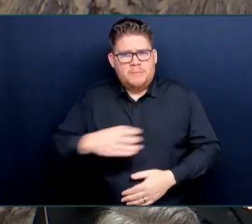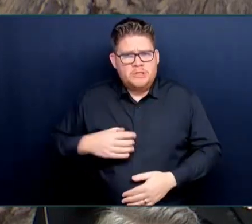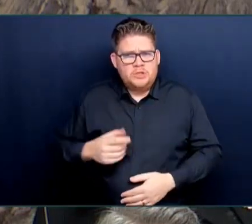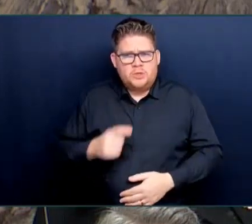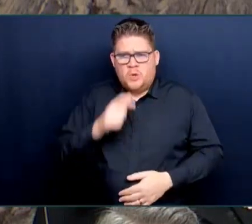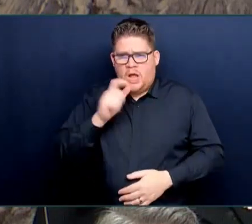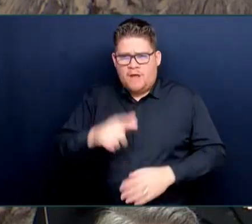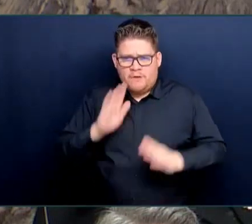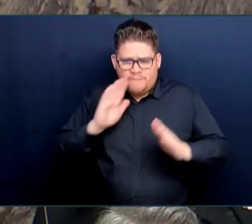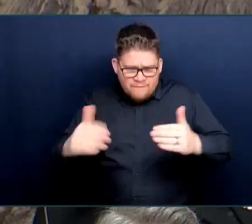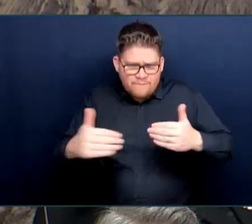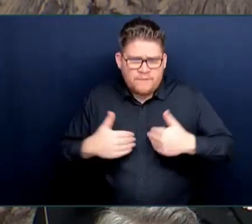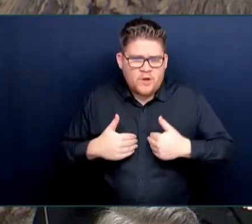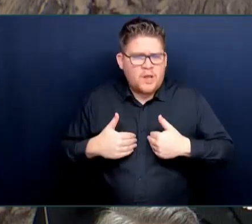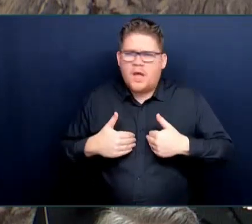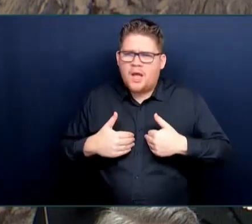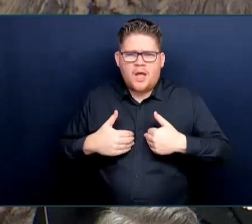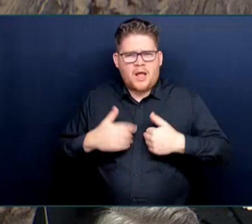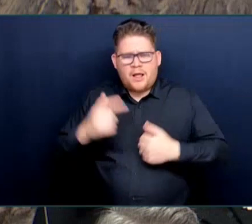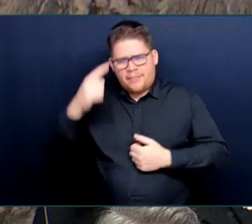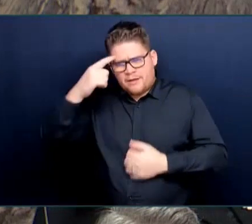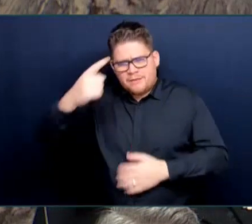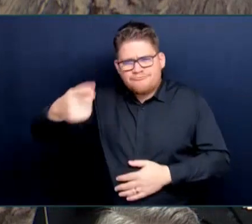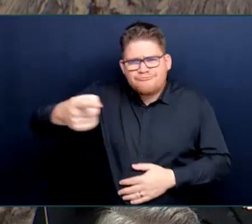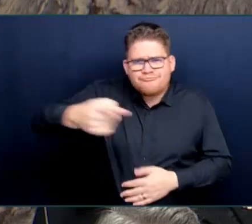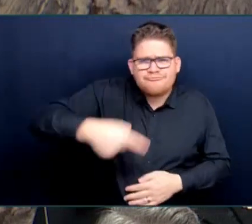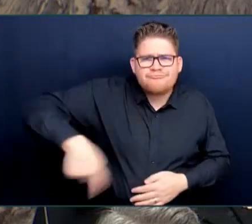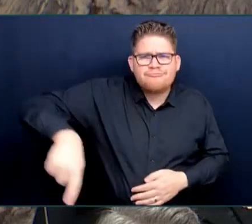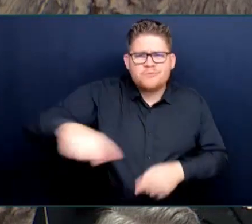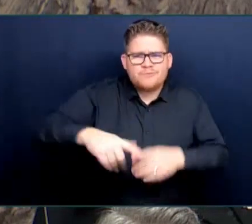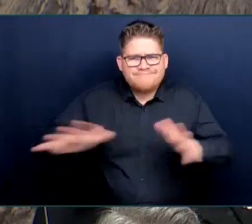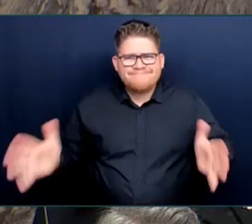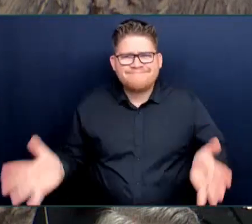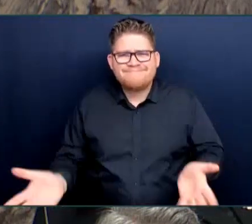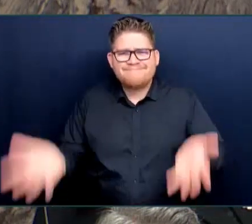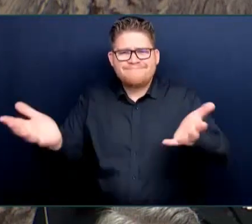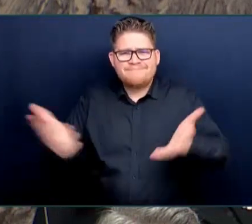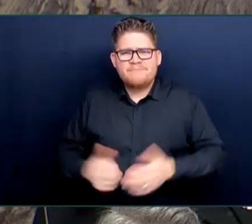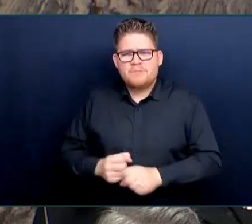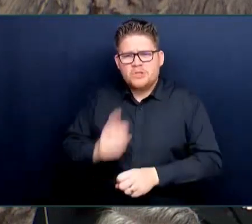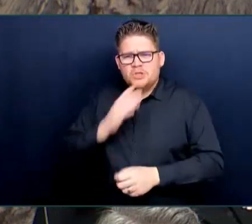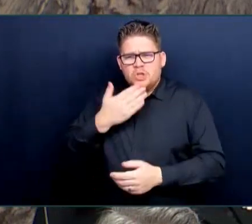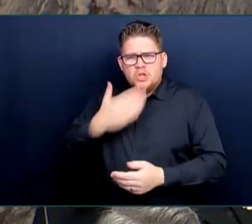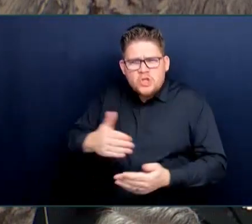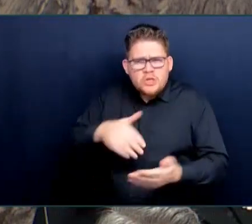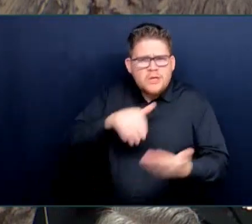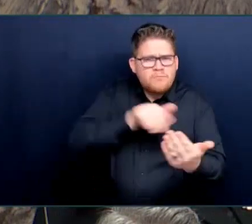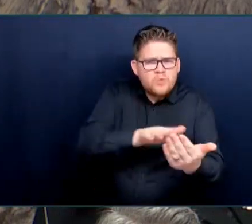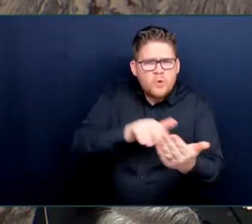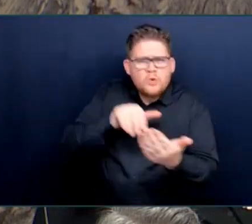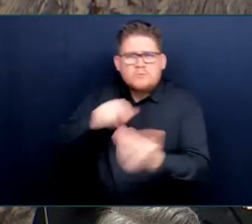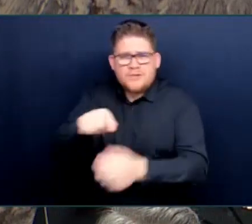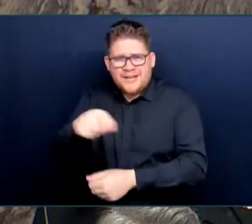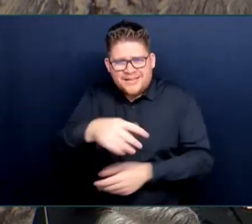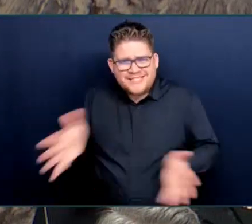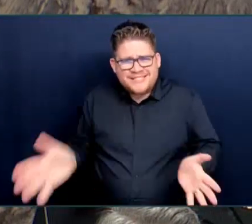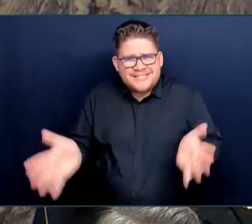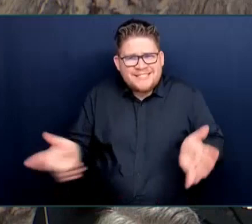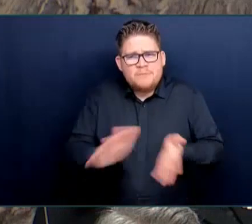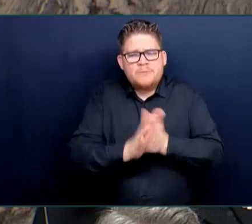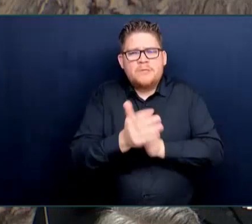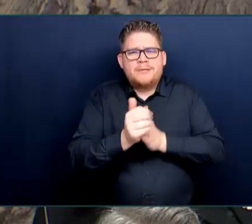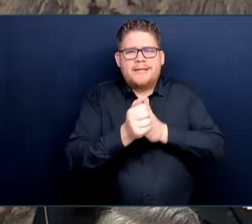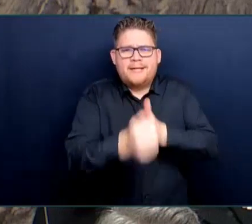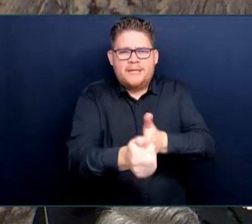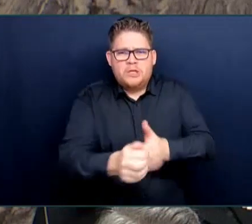an approachable leader. Mr. Speaker, my earliest connection to Jack Brown was the complete dispersal auction of his farm equipment that my dad